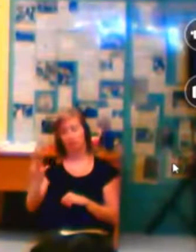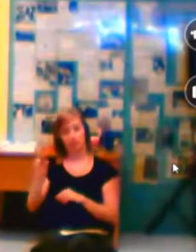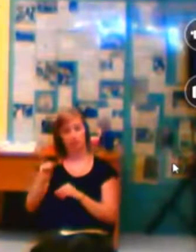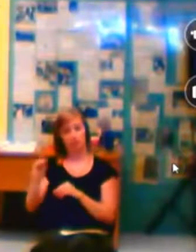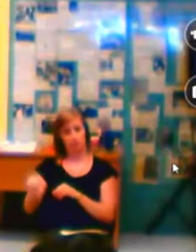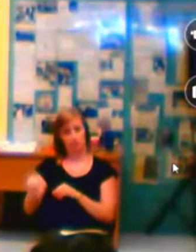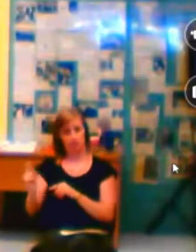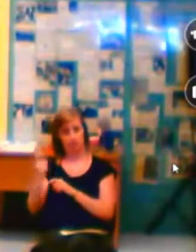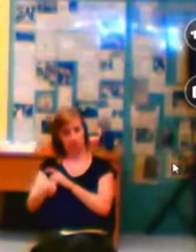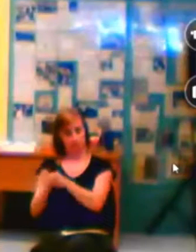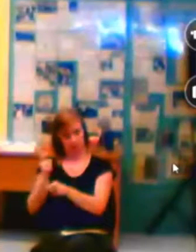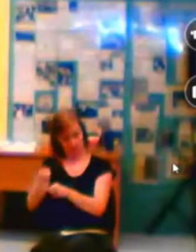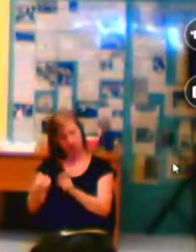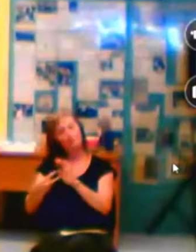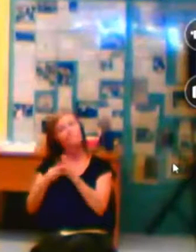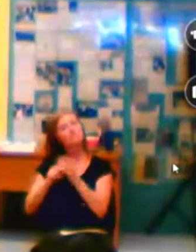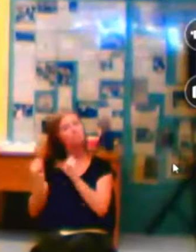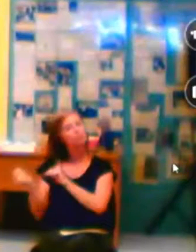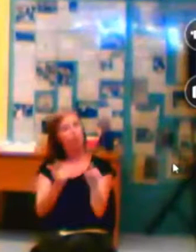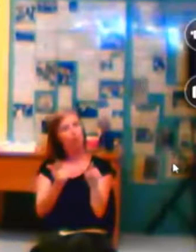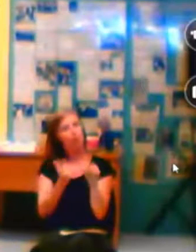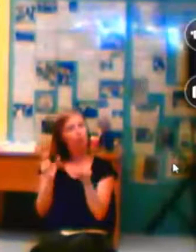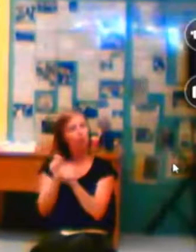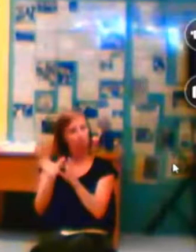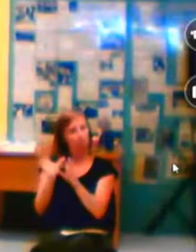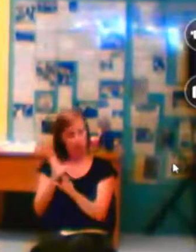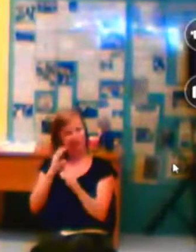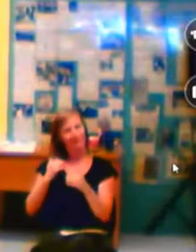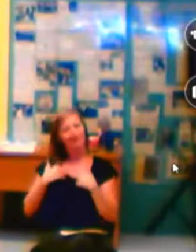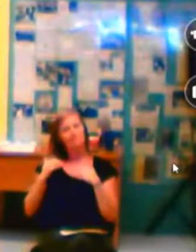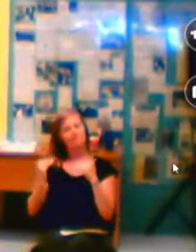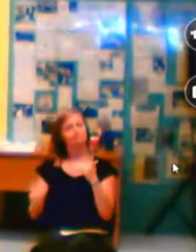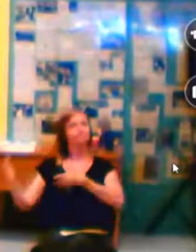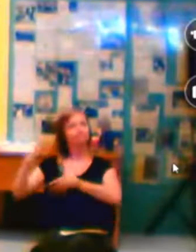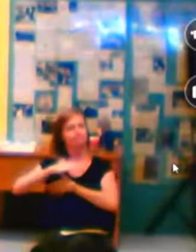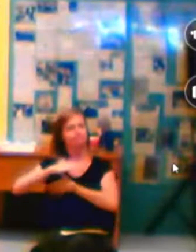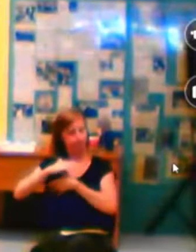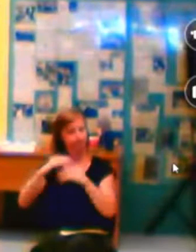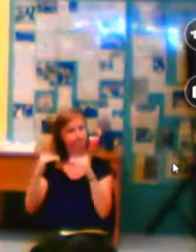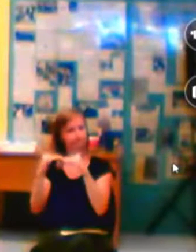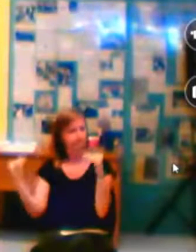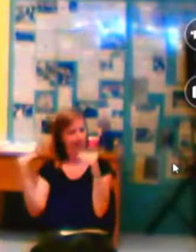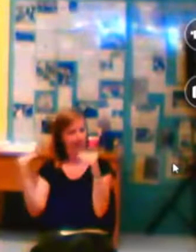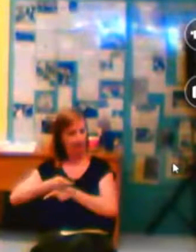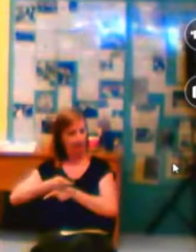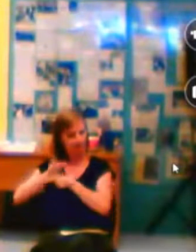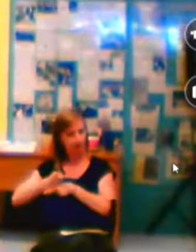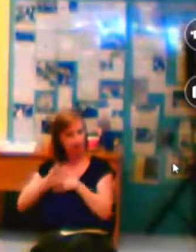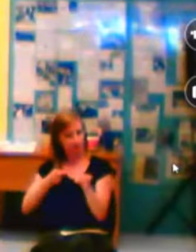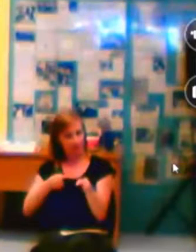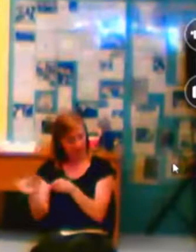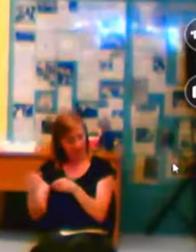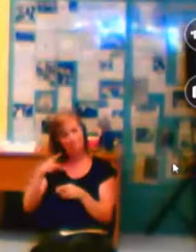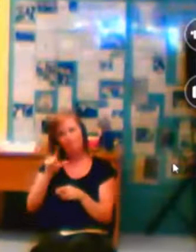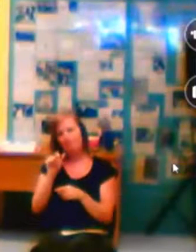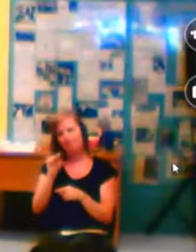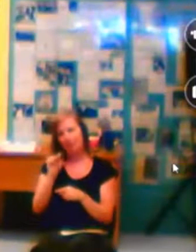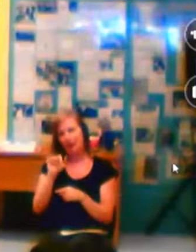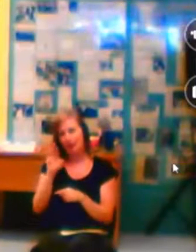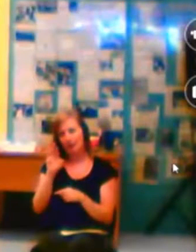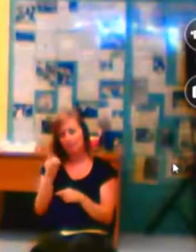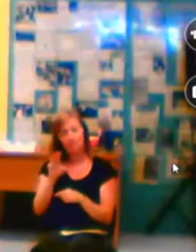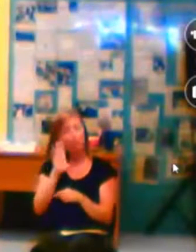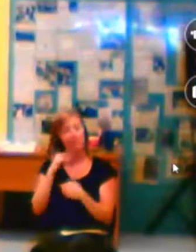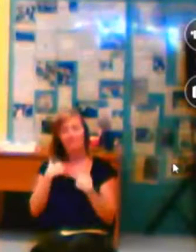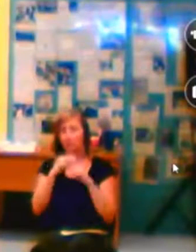businesses contribute through a payroll contribution of 6.67%. The 3.33 contribution